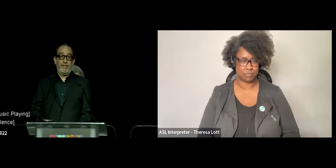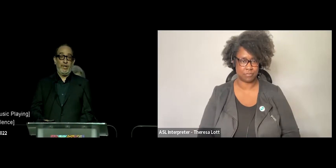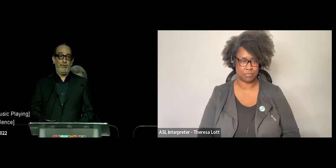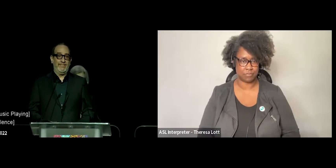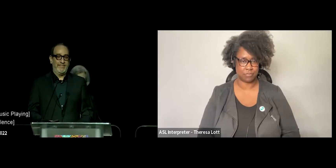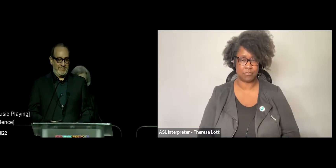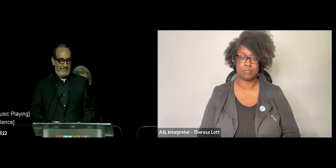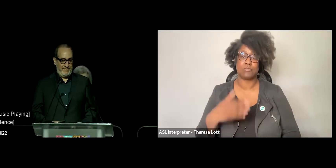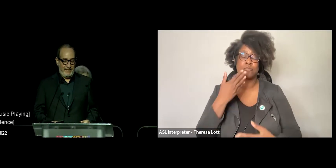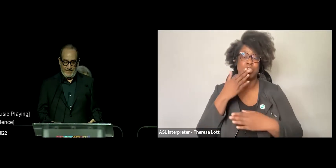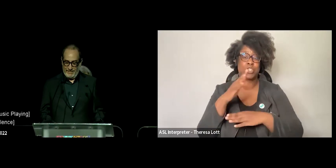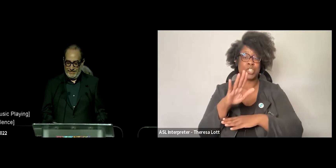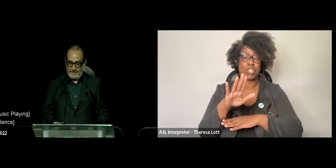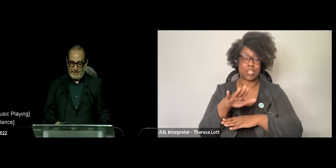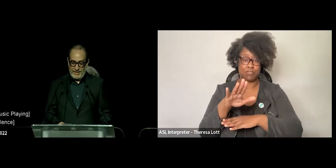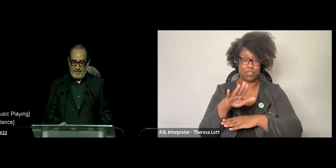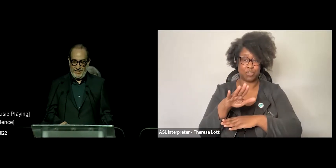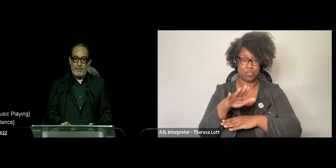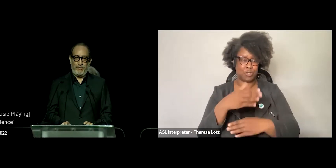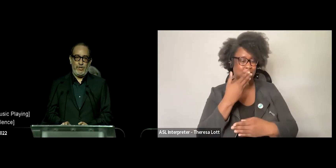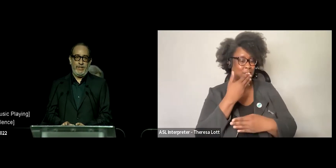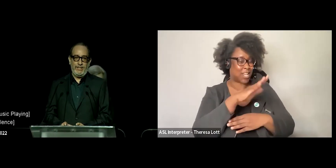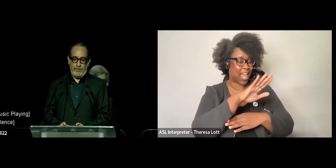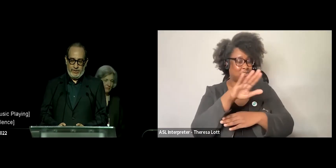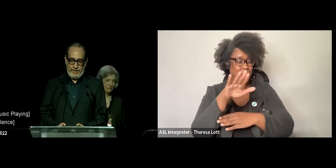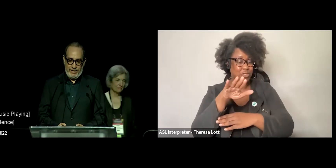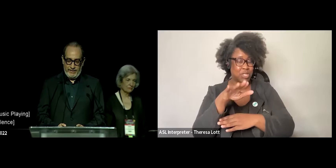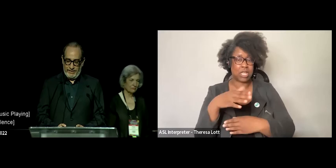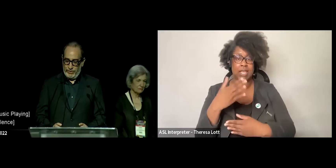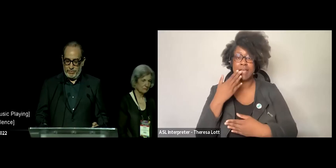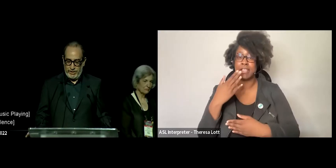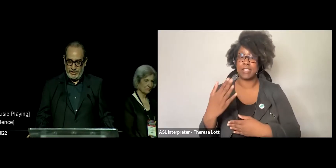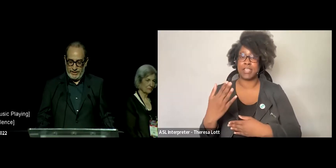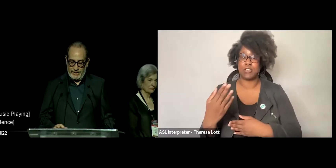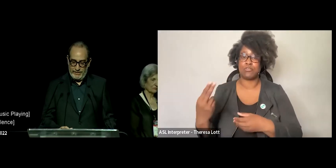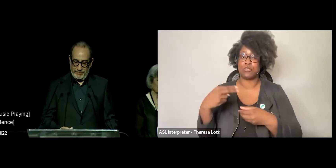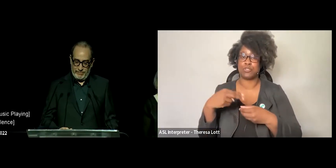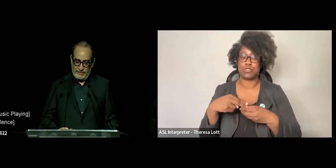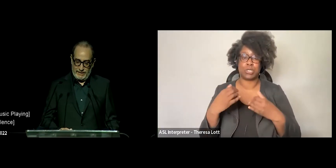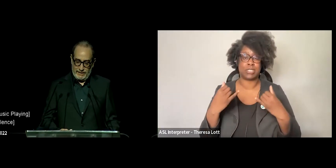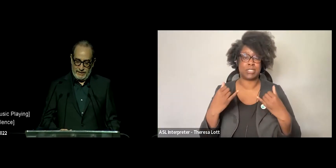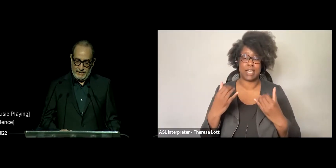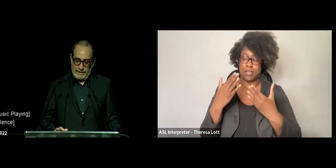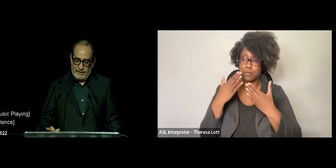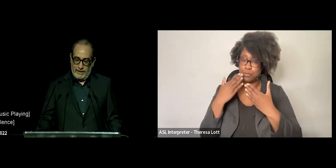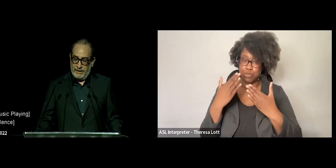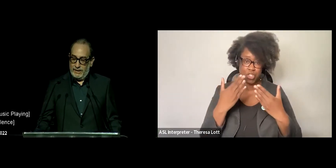Good afternoon. Thank you for joining us today. We appreciate it.